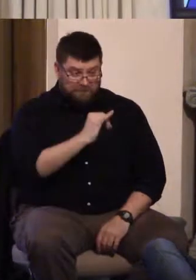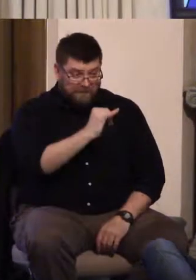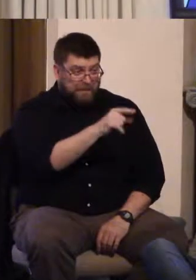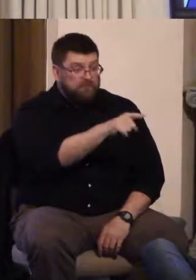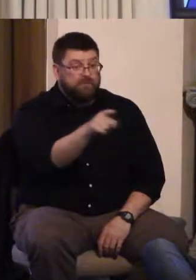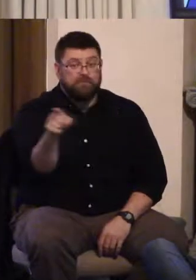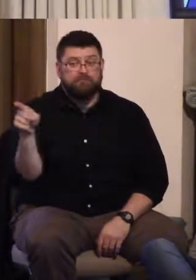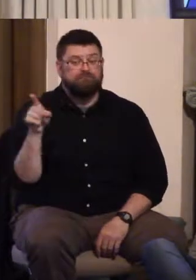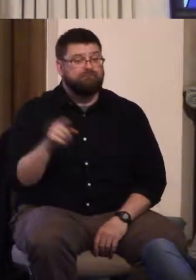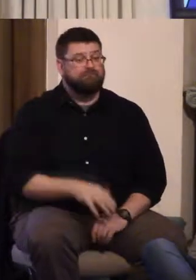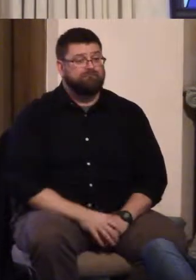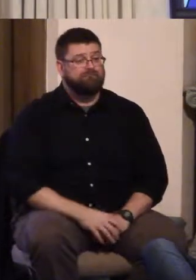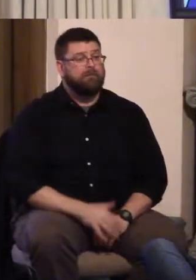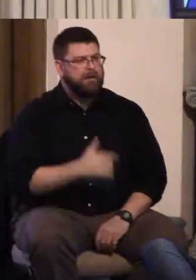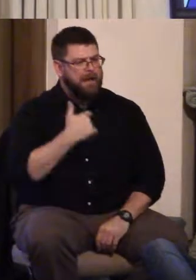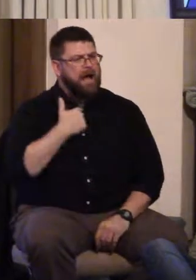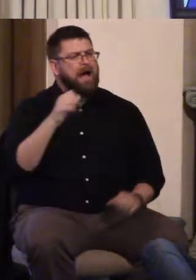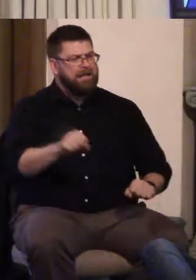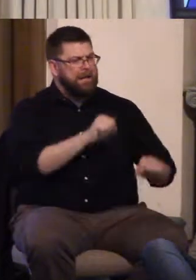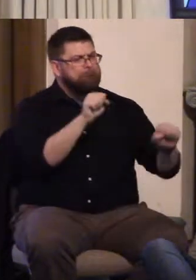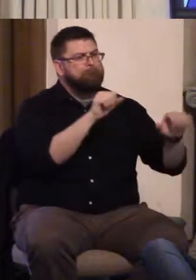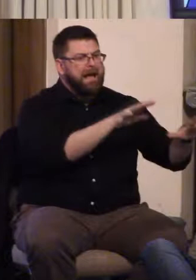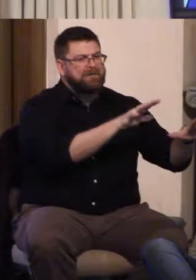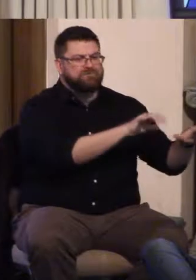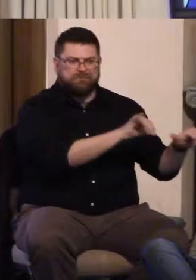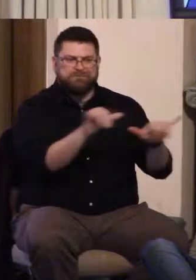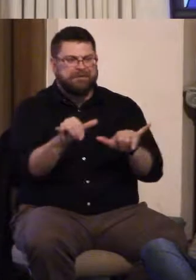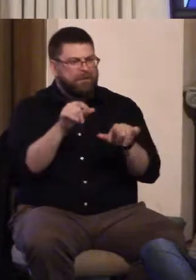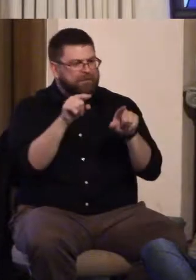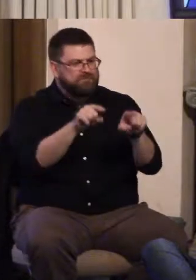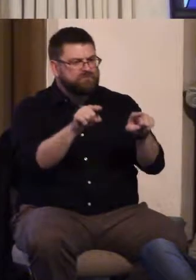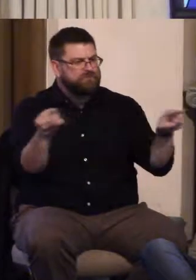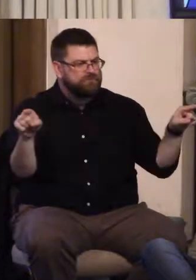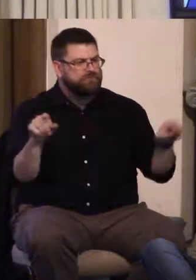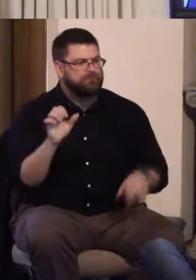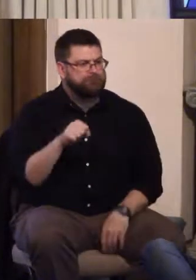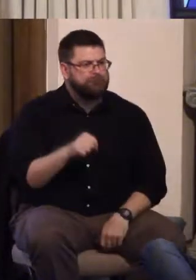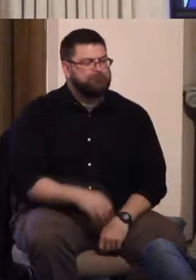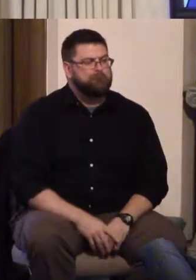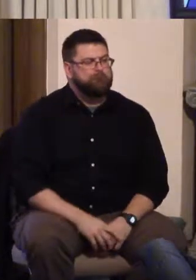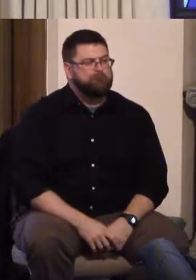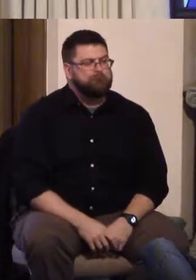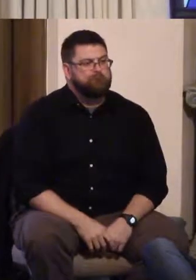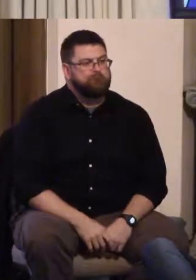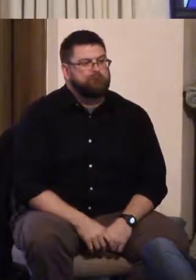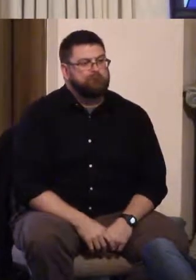are you. I am magical, and so are you.